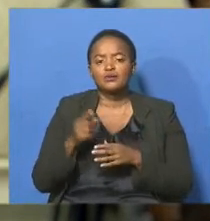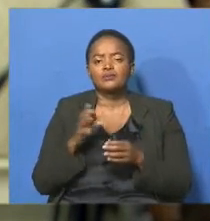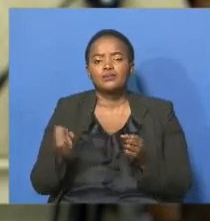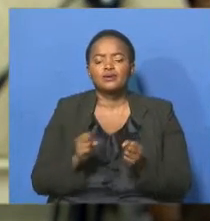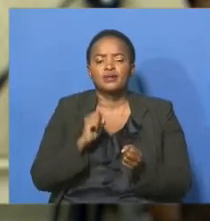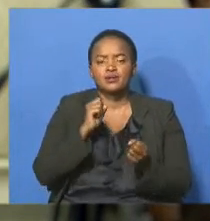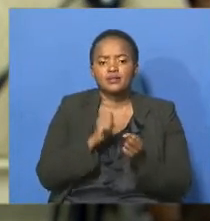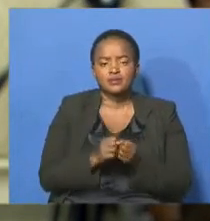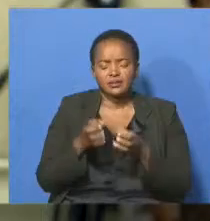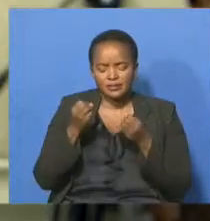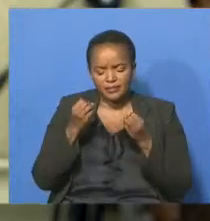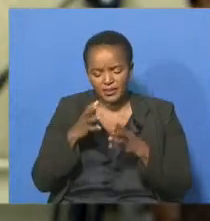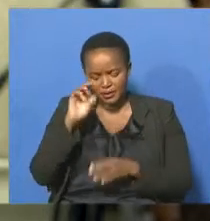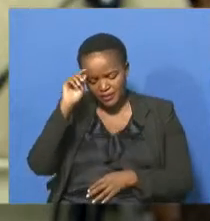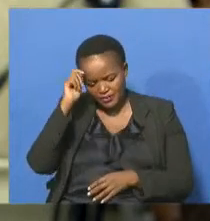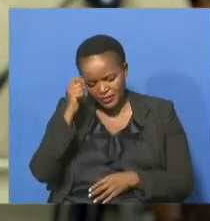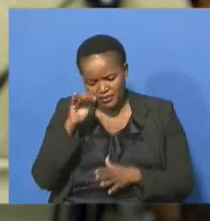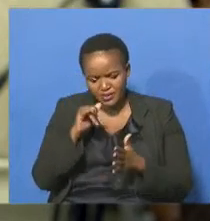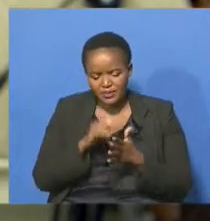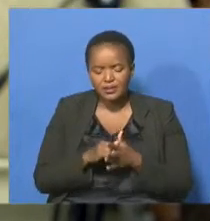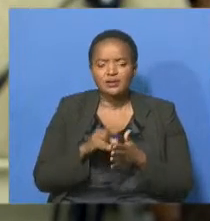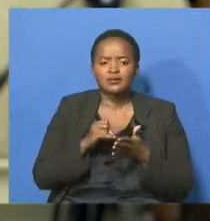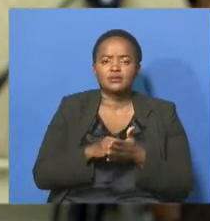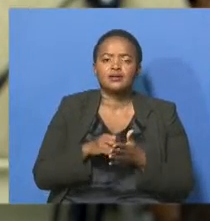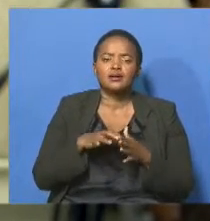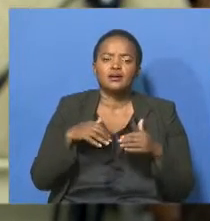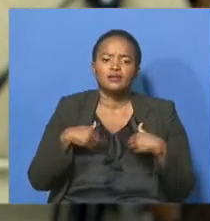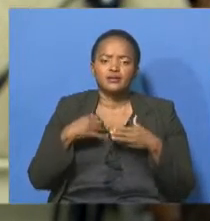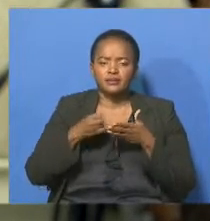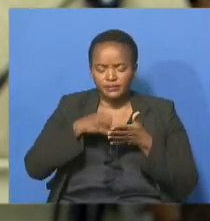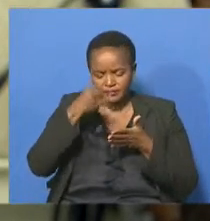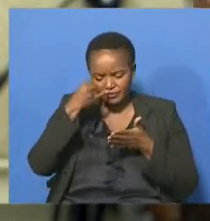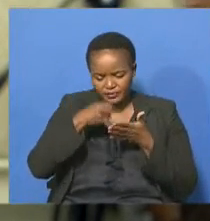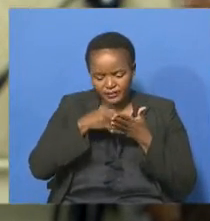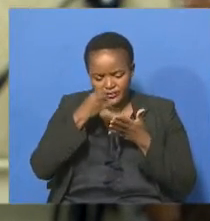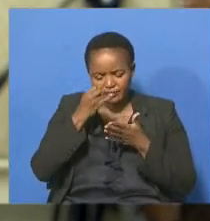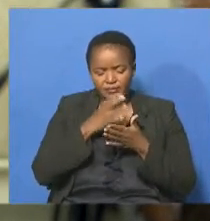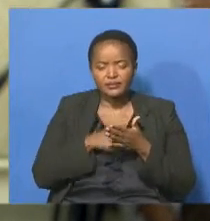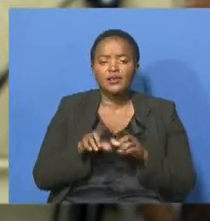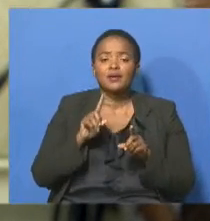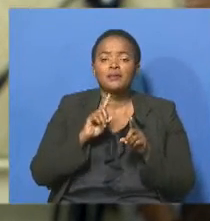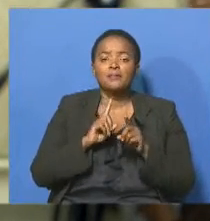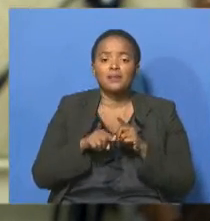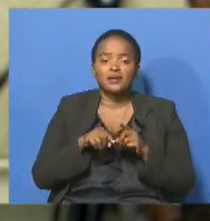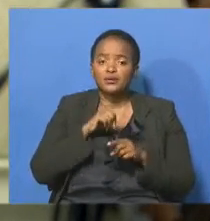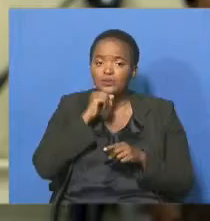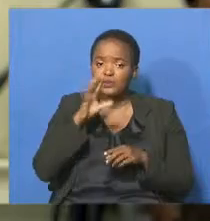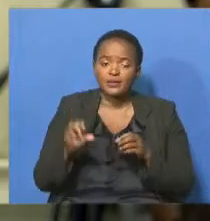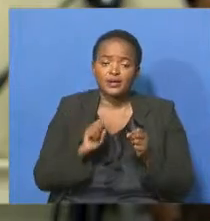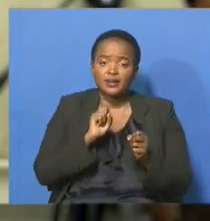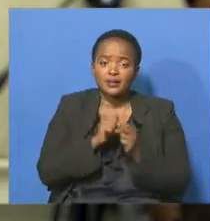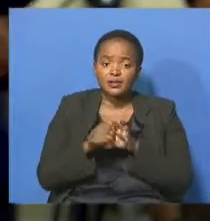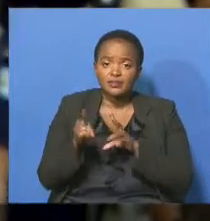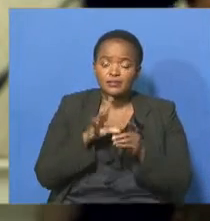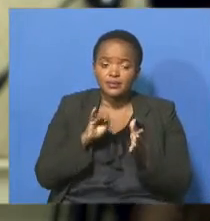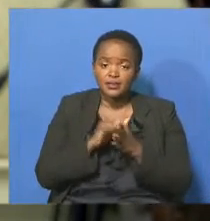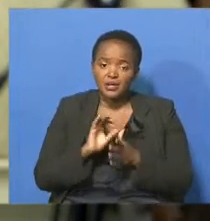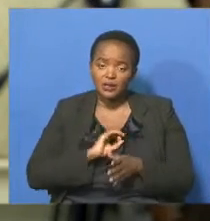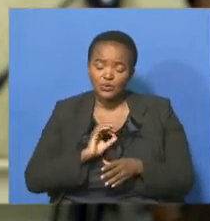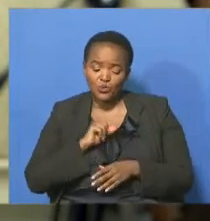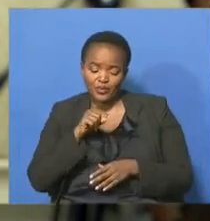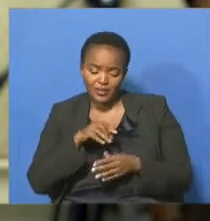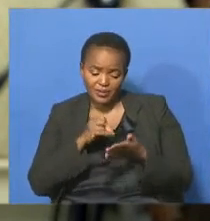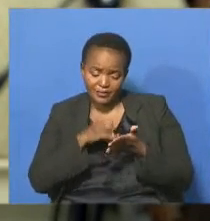ka ditronko le tlogela go modi yaanong kgang ke gore a re lwantsha borukutlhiana a